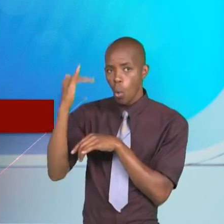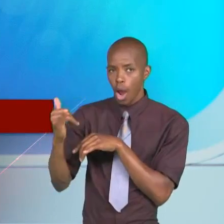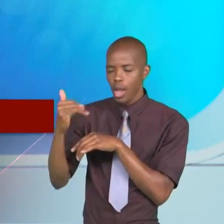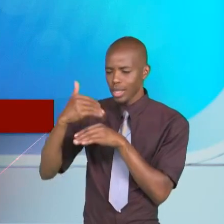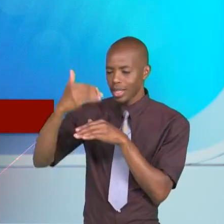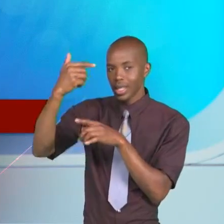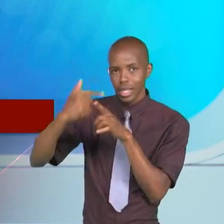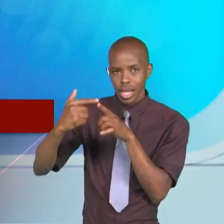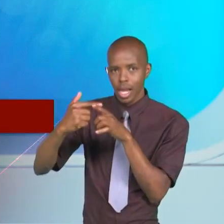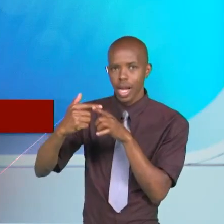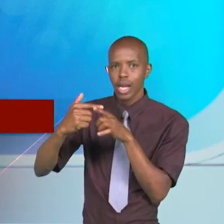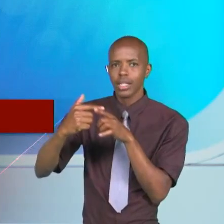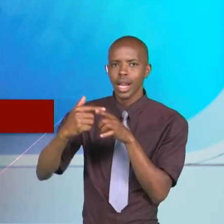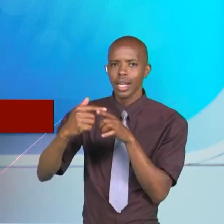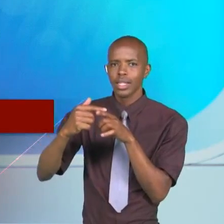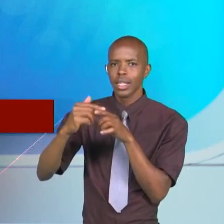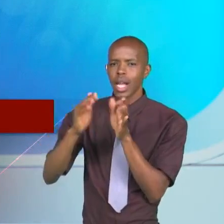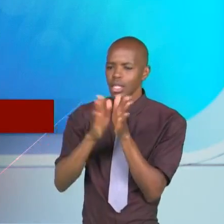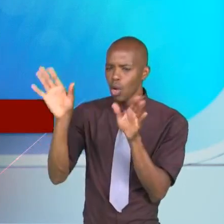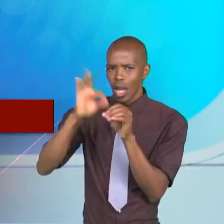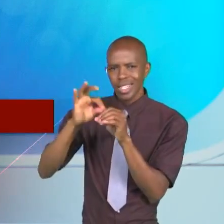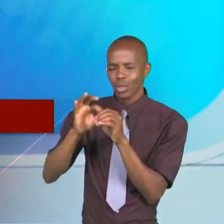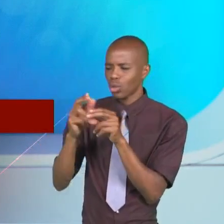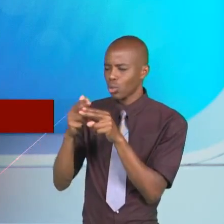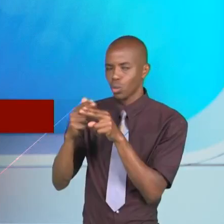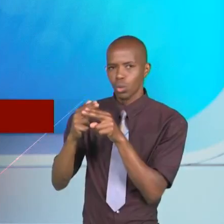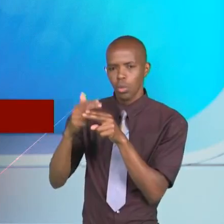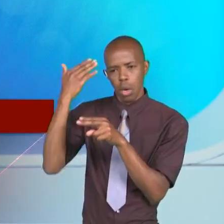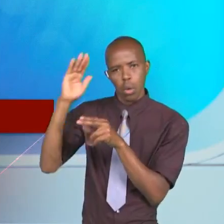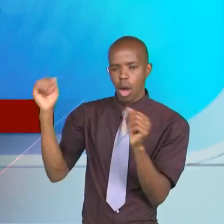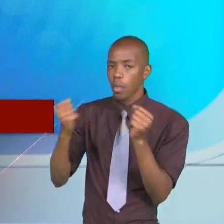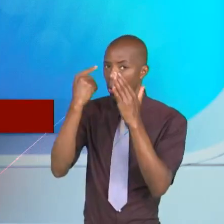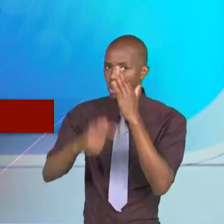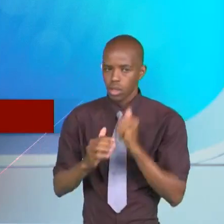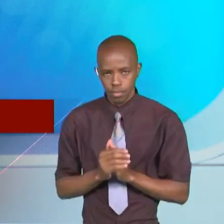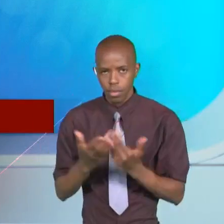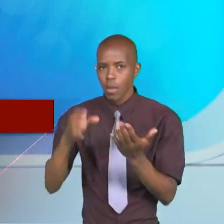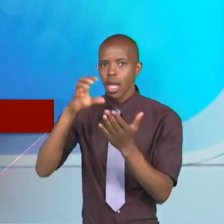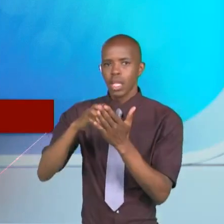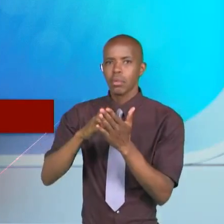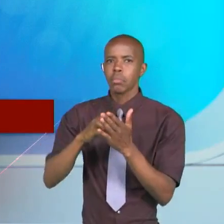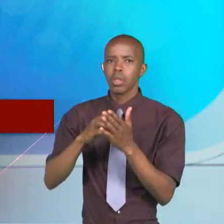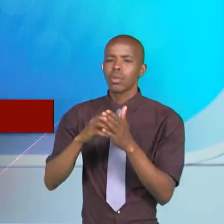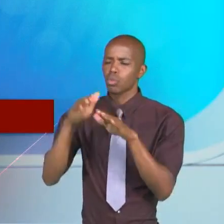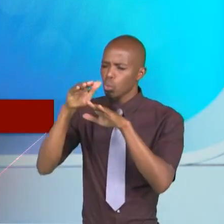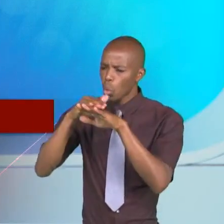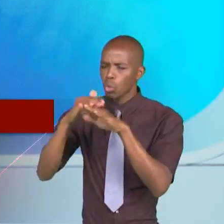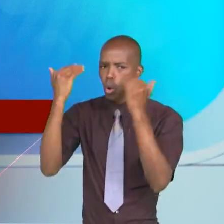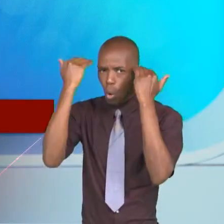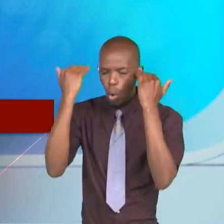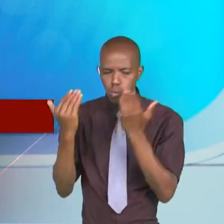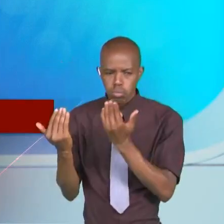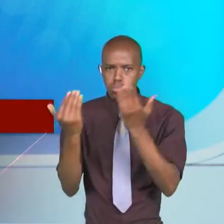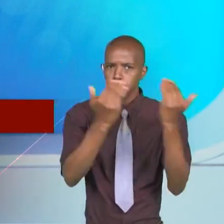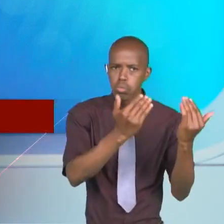year, yes, and the next election is pretty much a very short period of time. So I don't know what will happen. So maybe the case will be dragged on into court for a period of